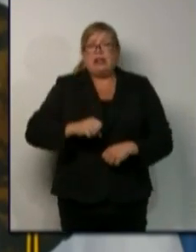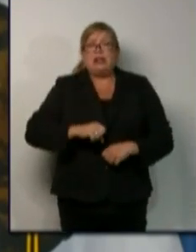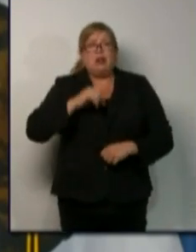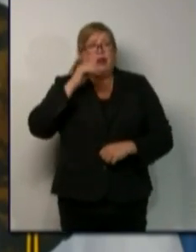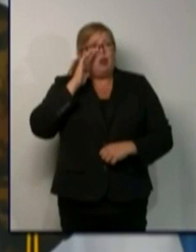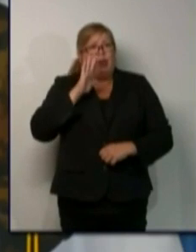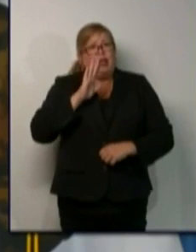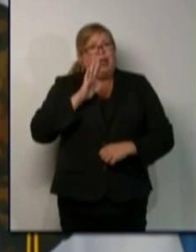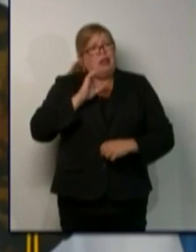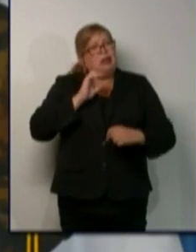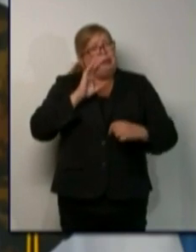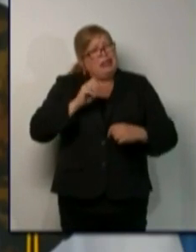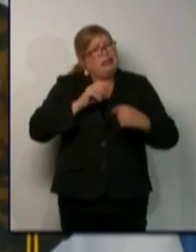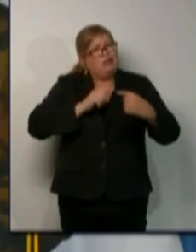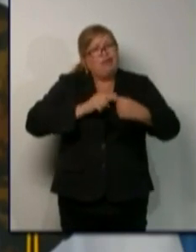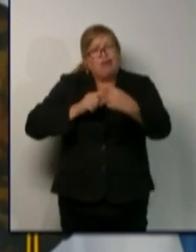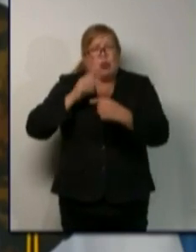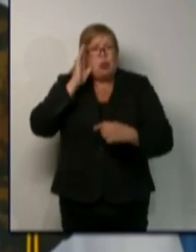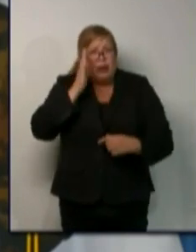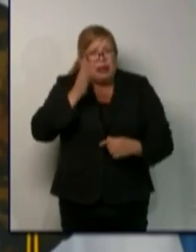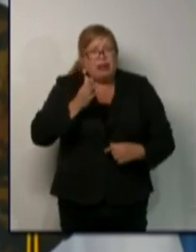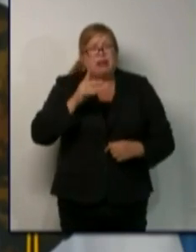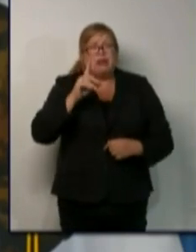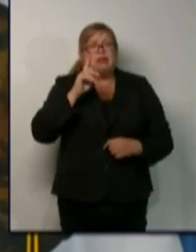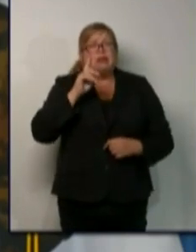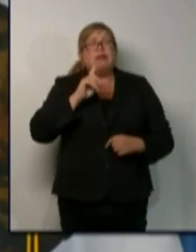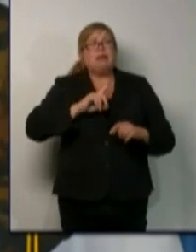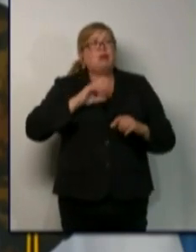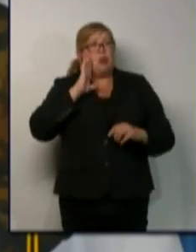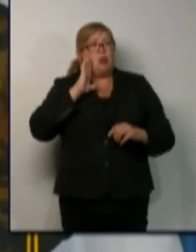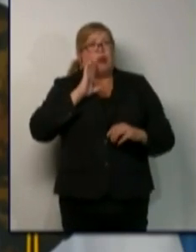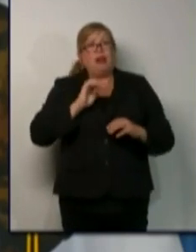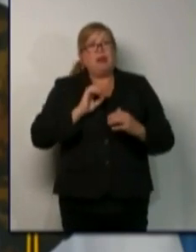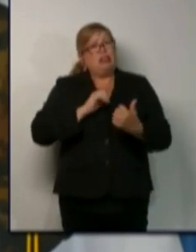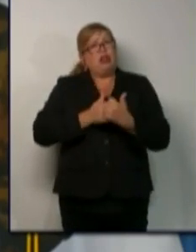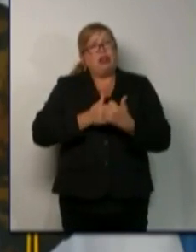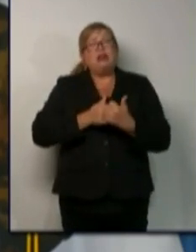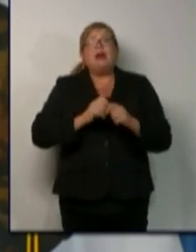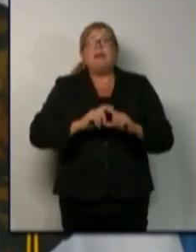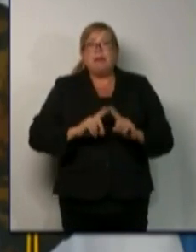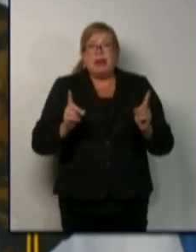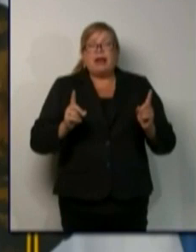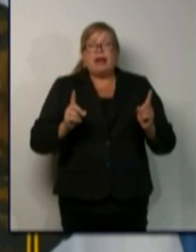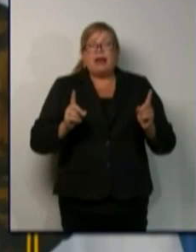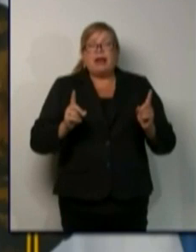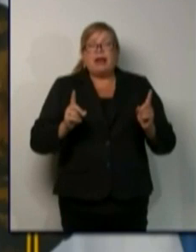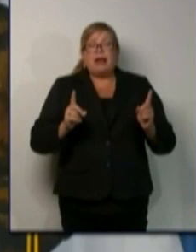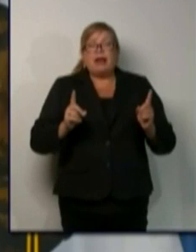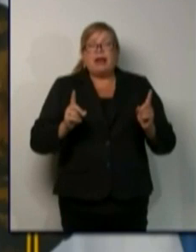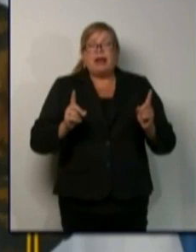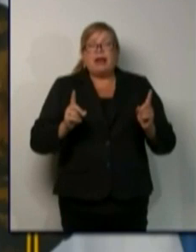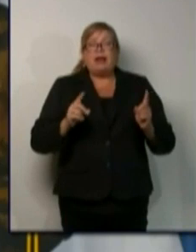trying, and this certainly will be a